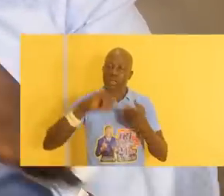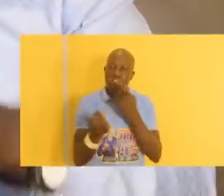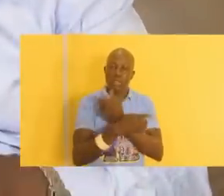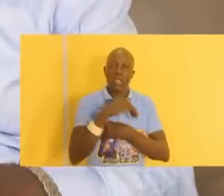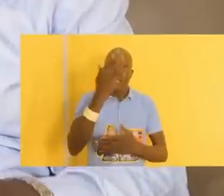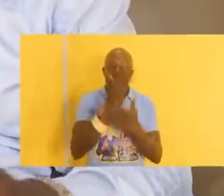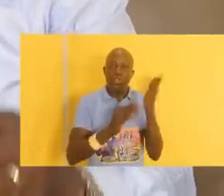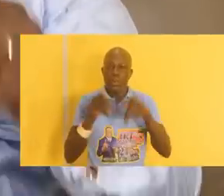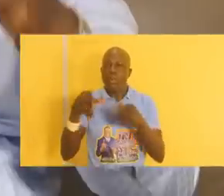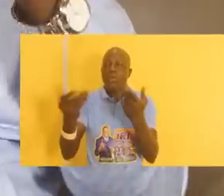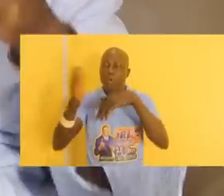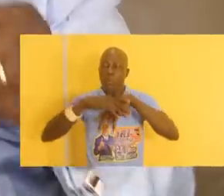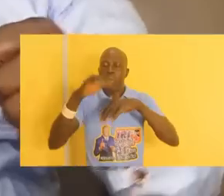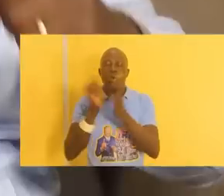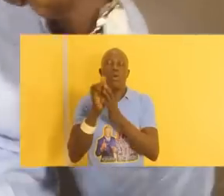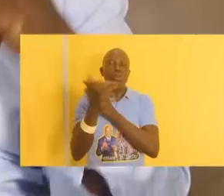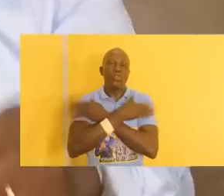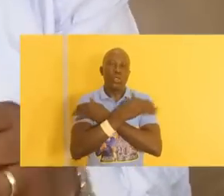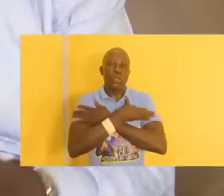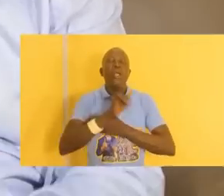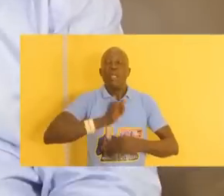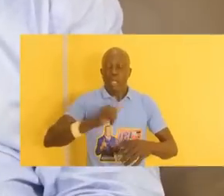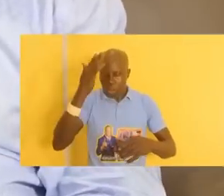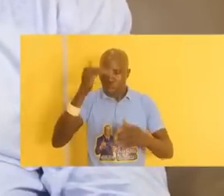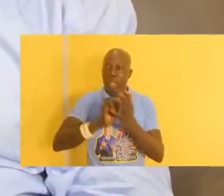want to watch your son.